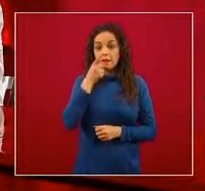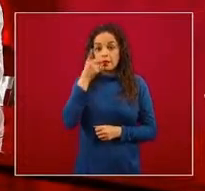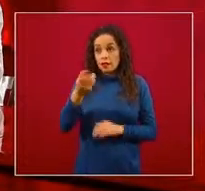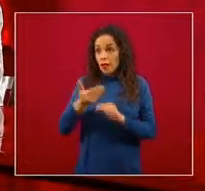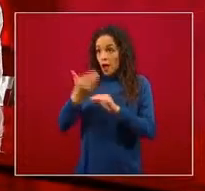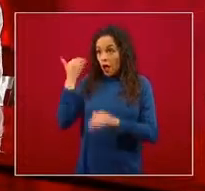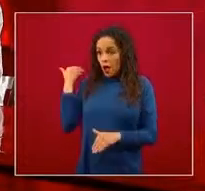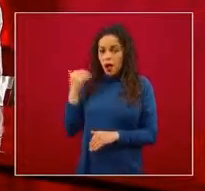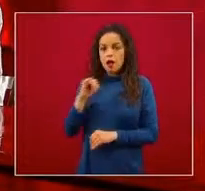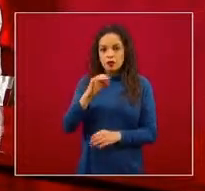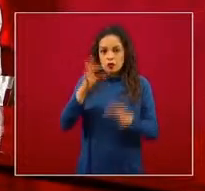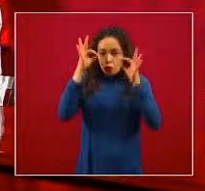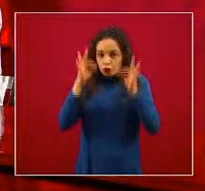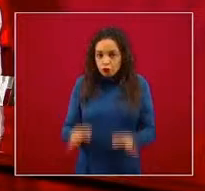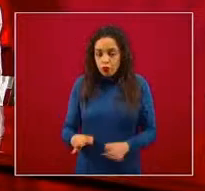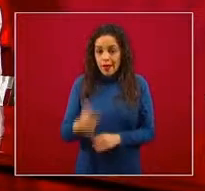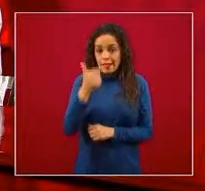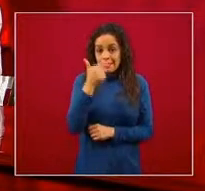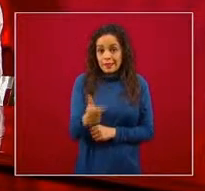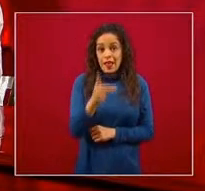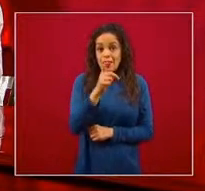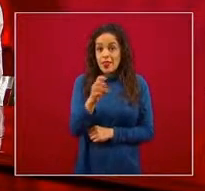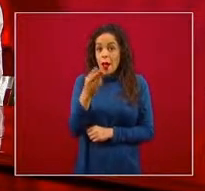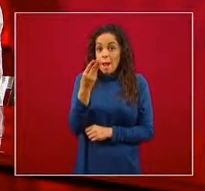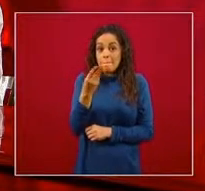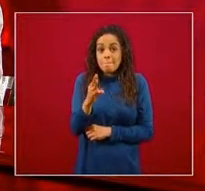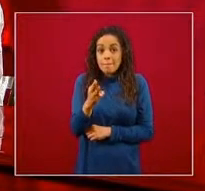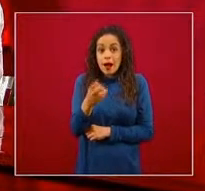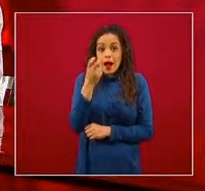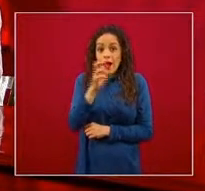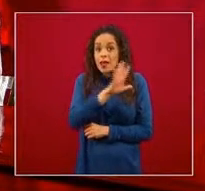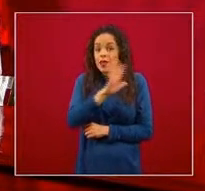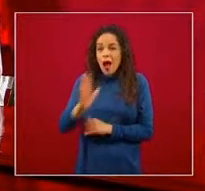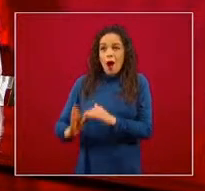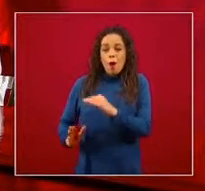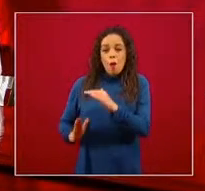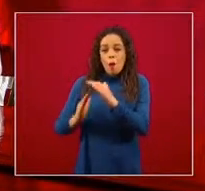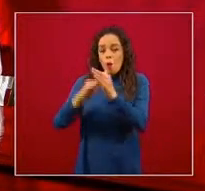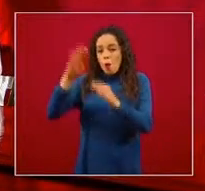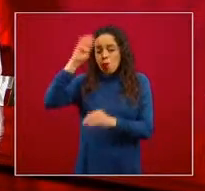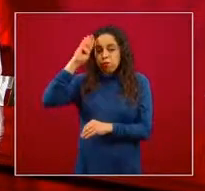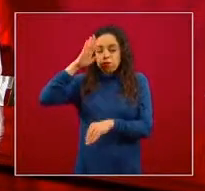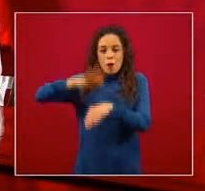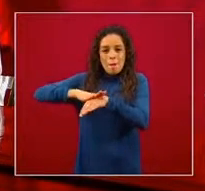In fact, on May 7th, that's when the curve reached its highest peak.